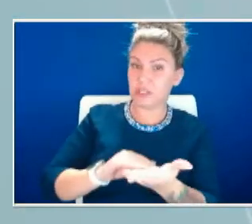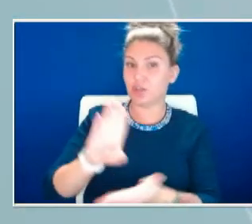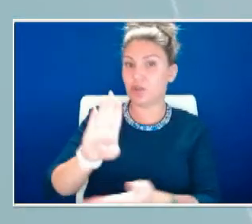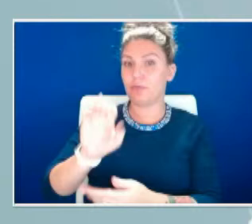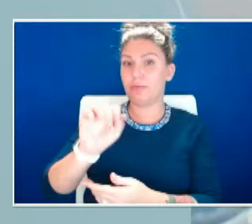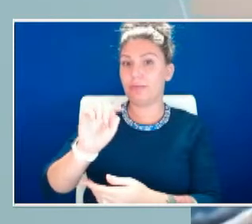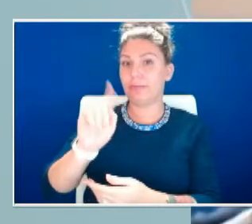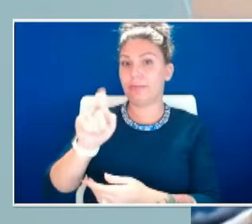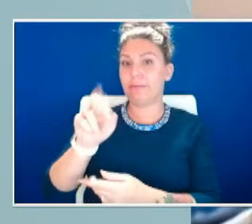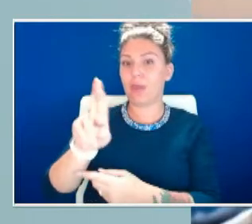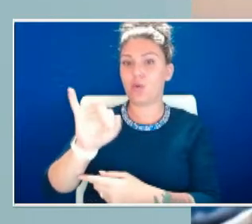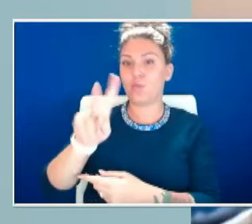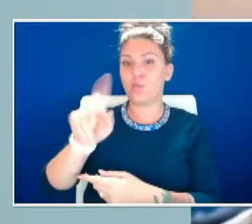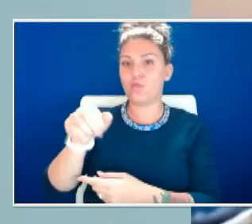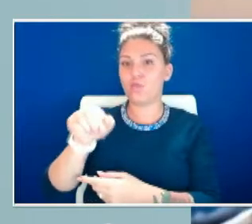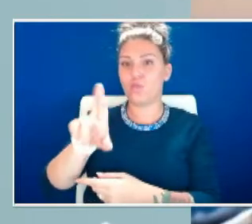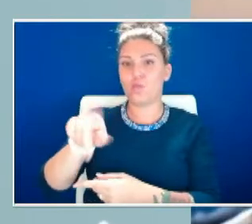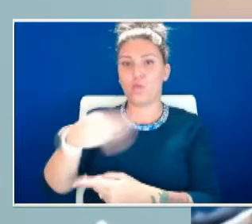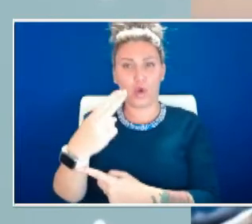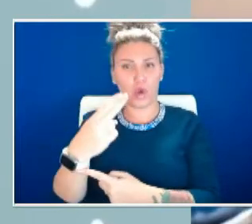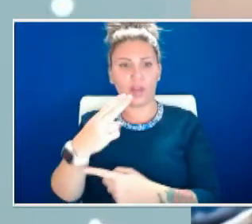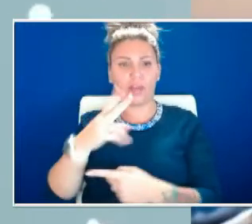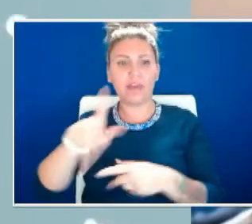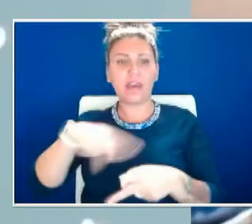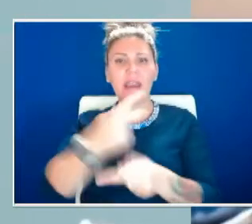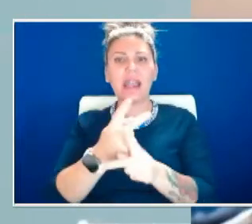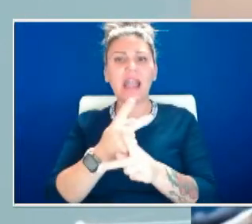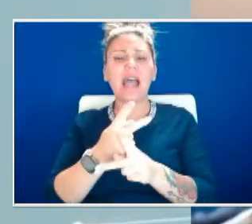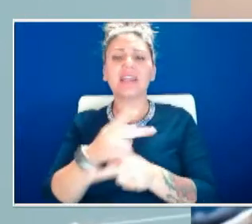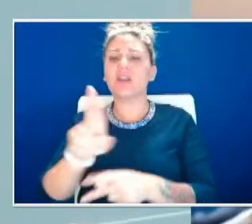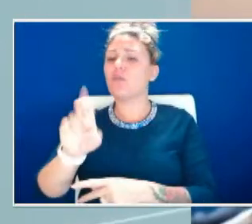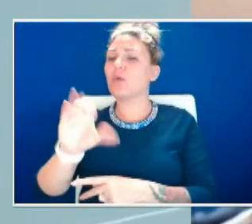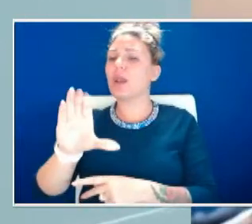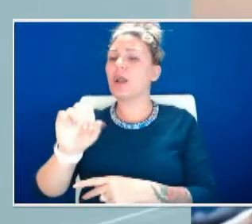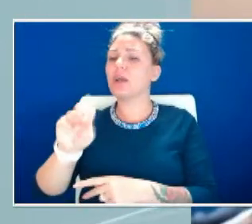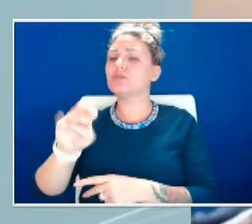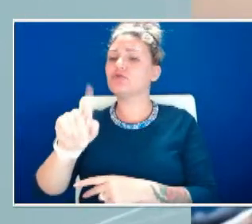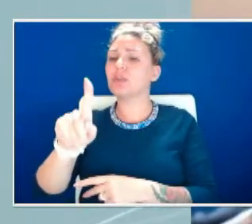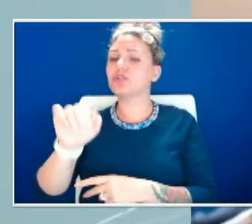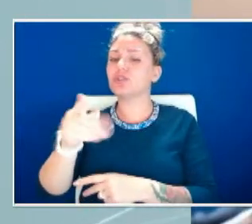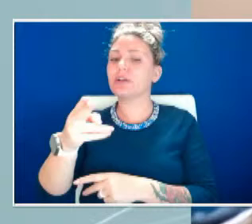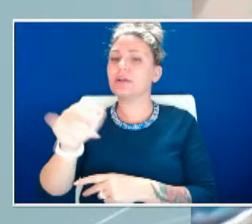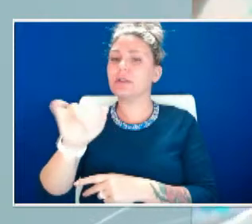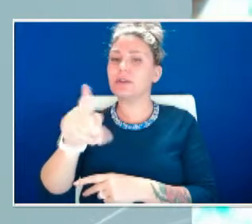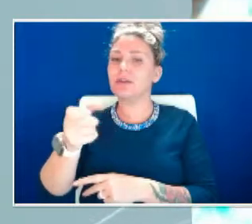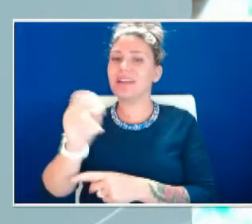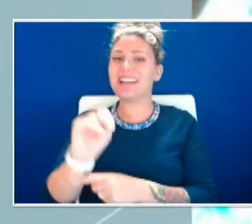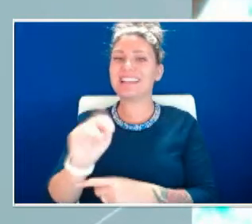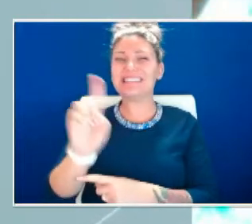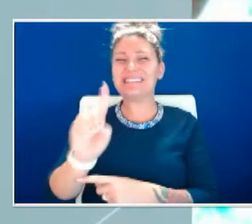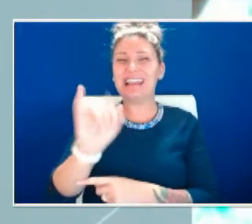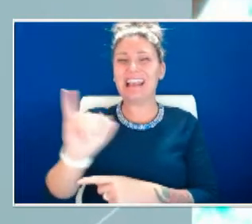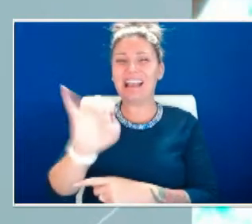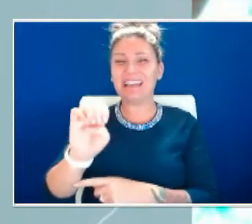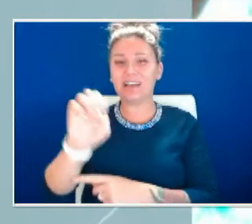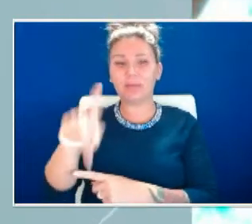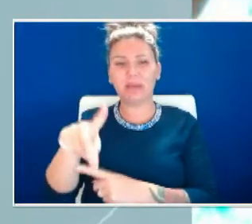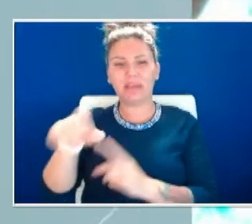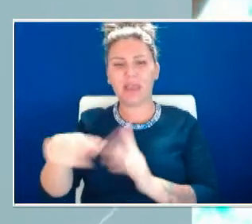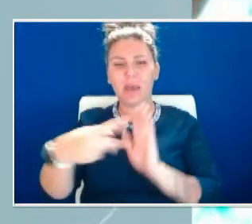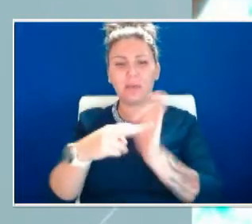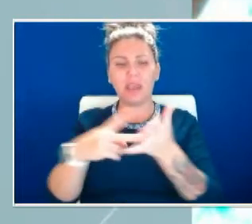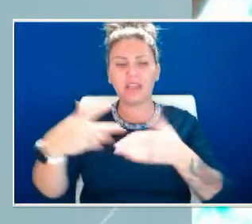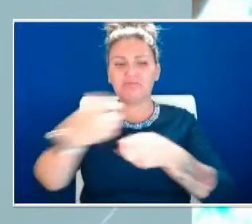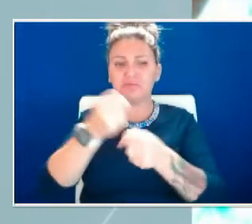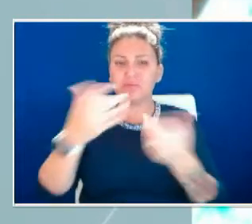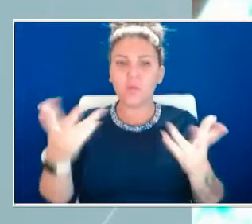type of reconstruction that she had. It's called DIEP, as in DIEP. Tell us what that means and how it differs from